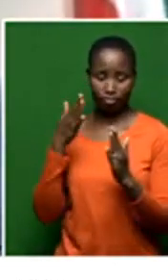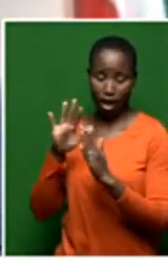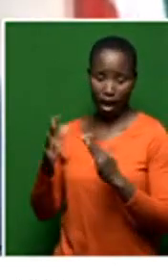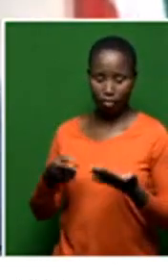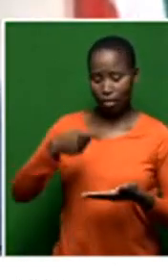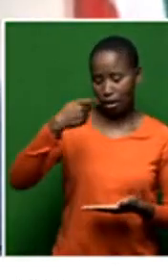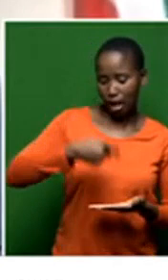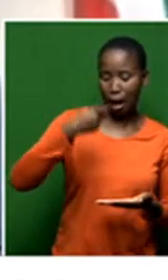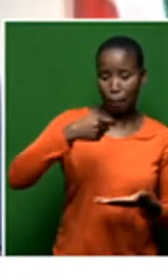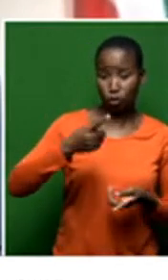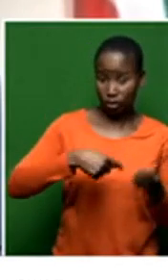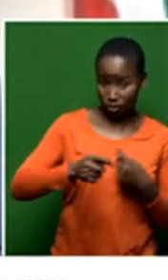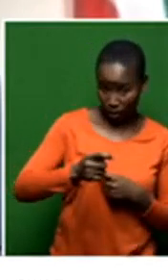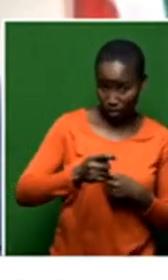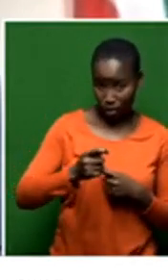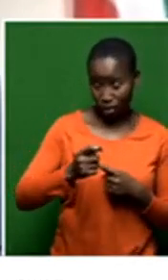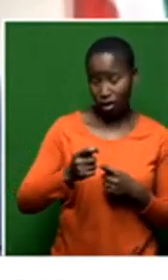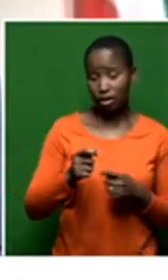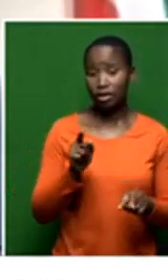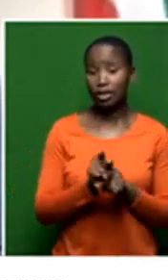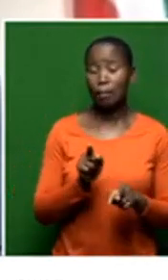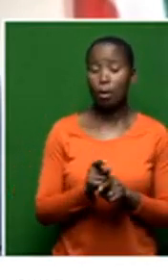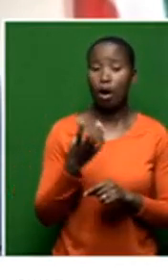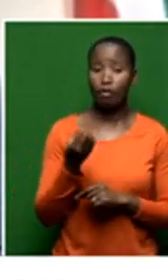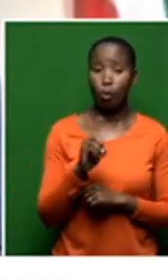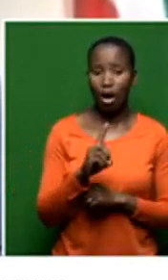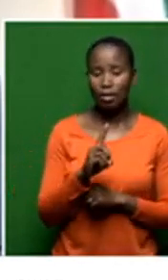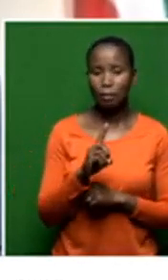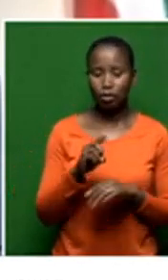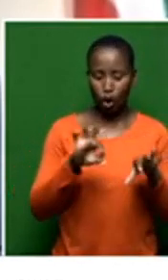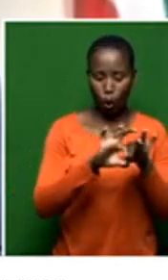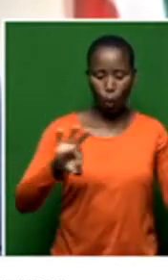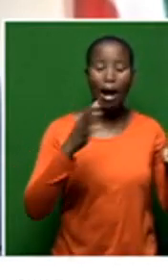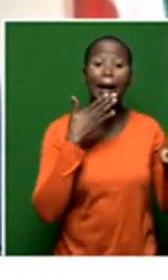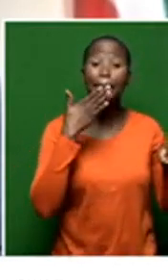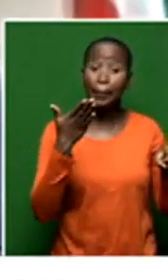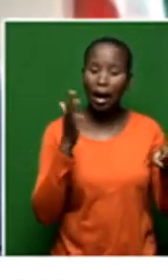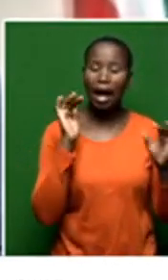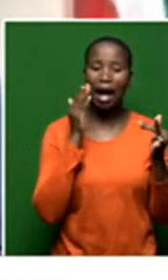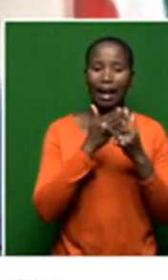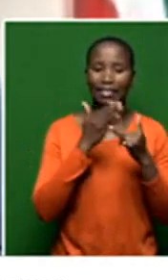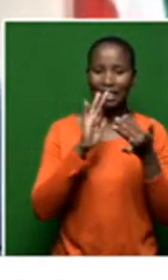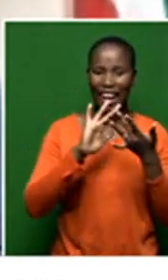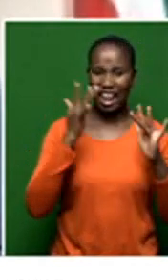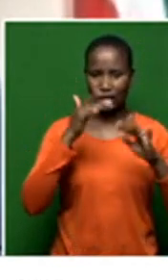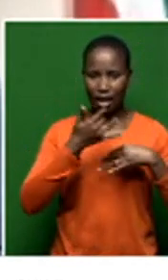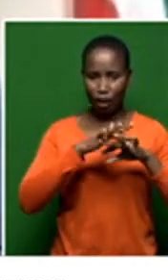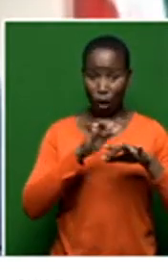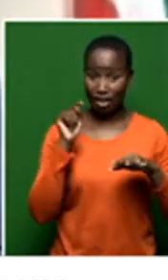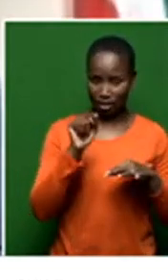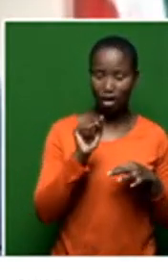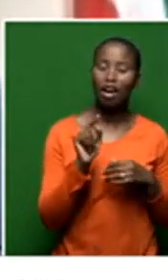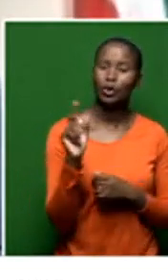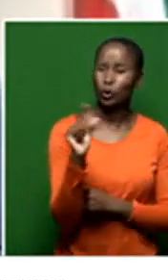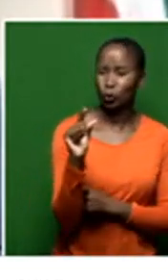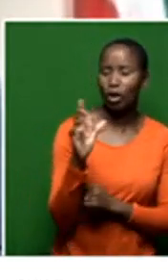auction. And from a transformation point of view, there was what we call the wireless open access network. So that one will come. We are